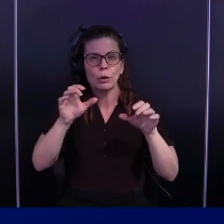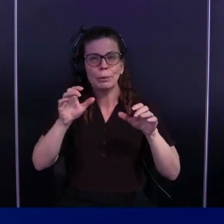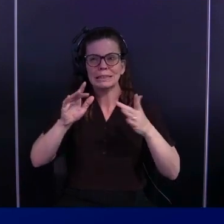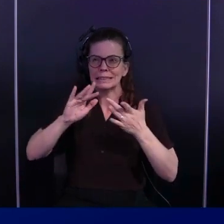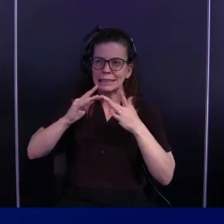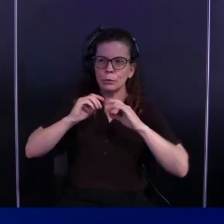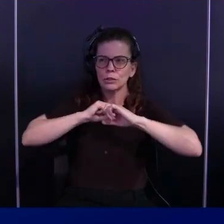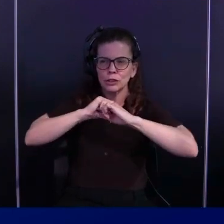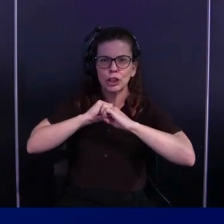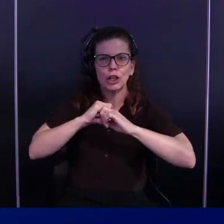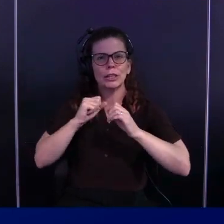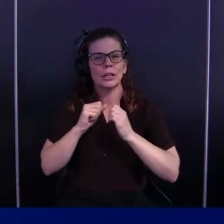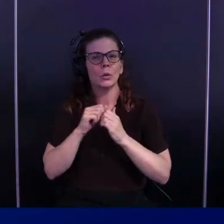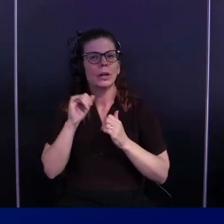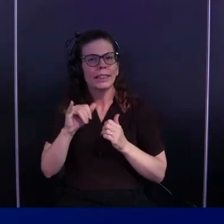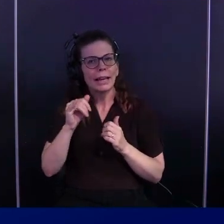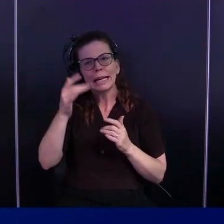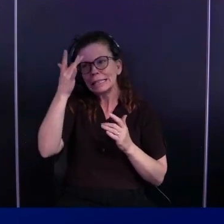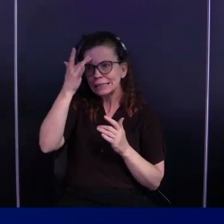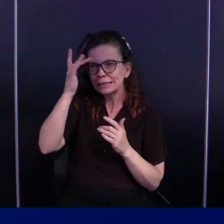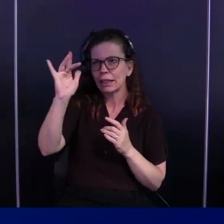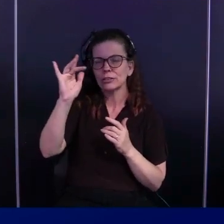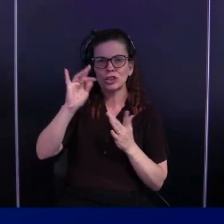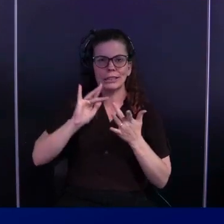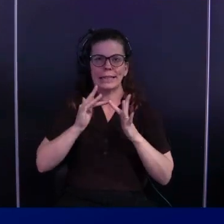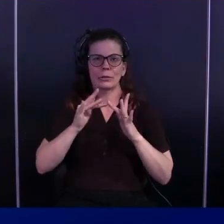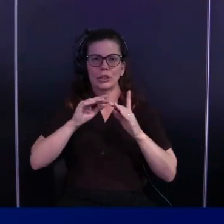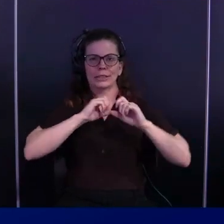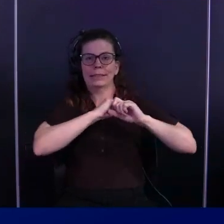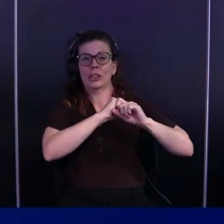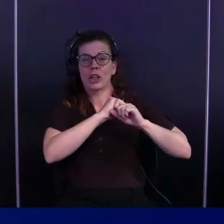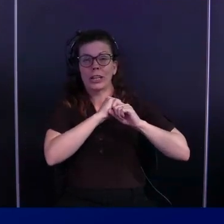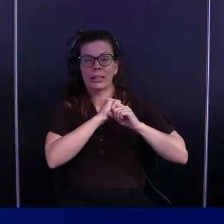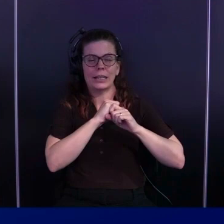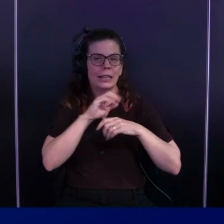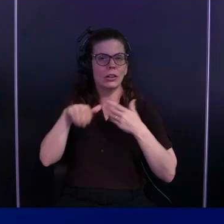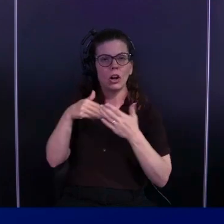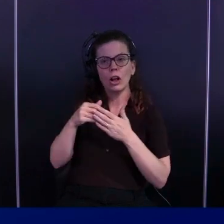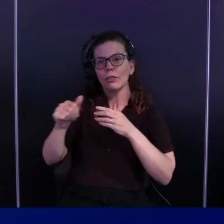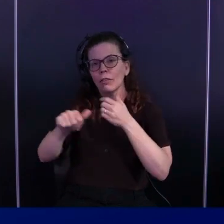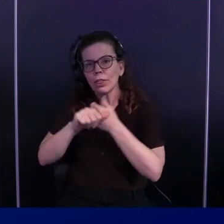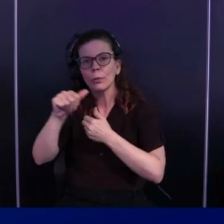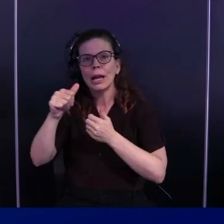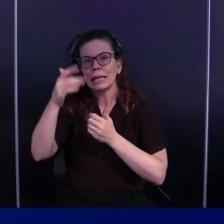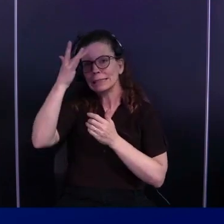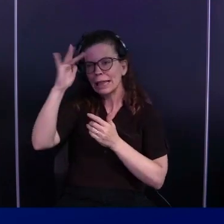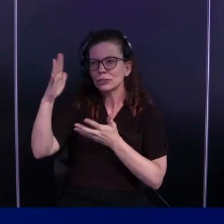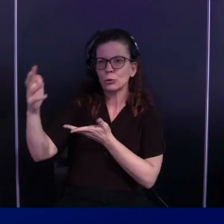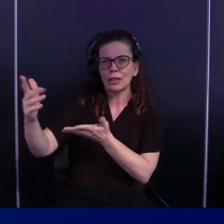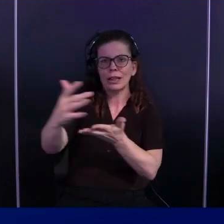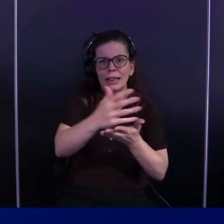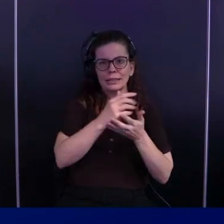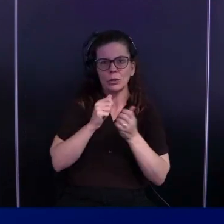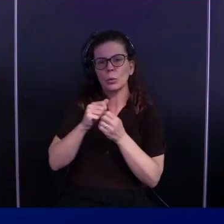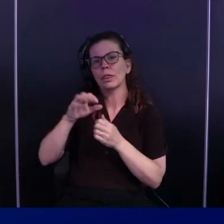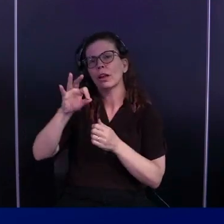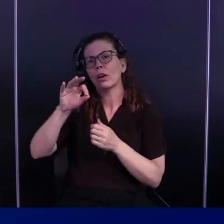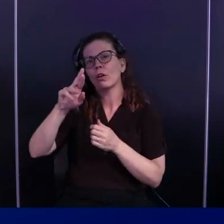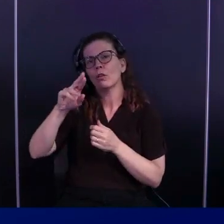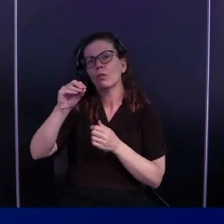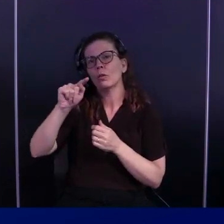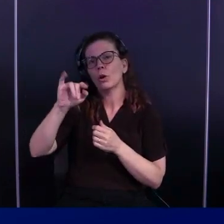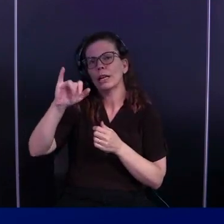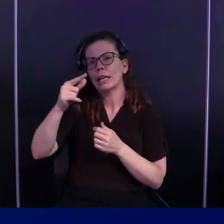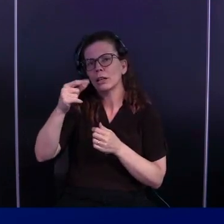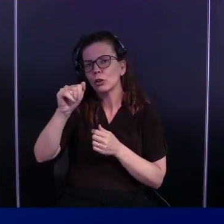with our kind of intelligent network security and all of our threat intelligence that we're collecting with FortiGuard. It brings all